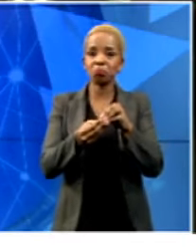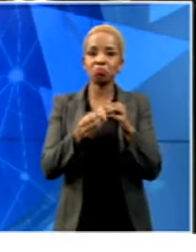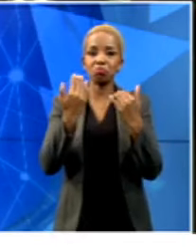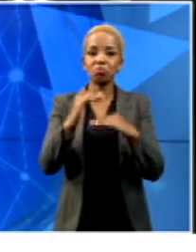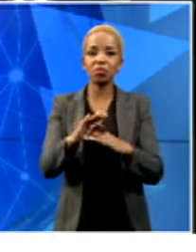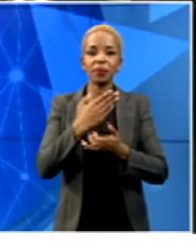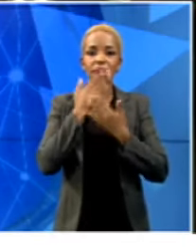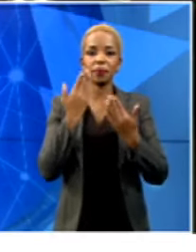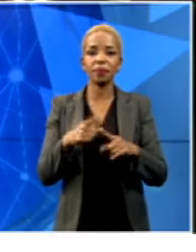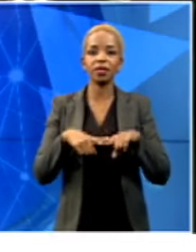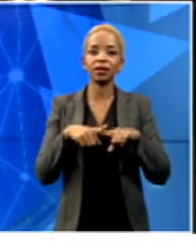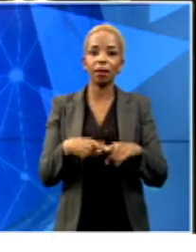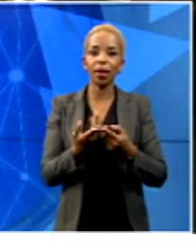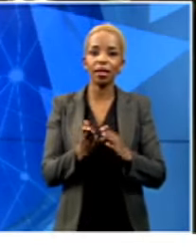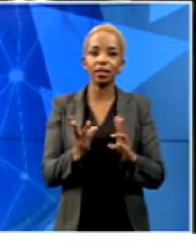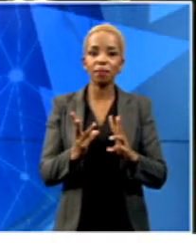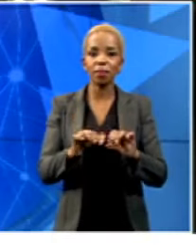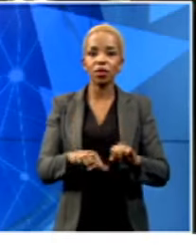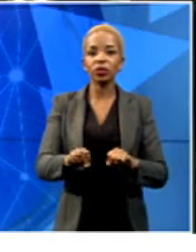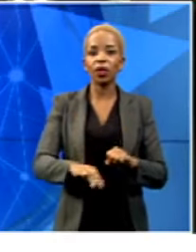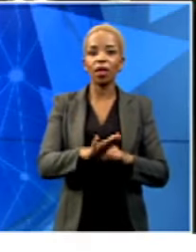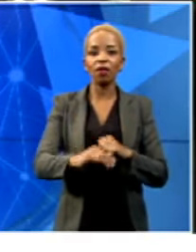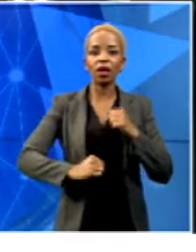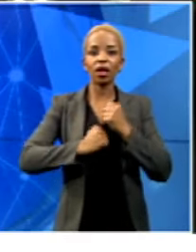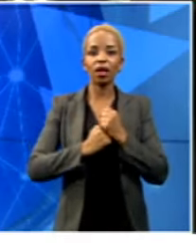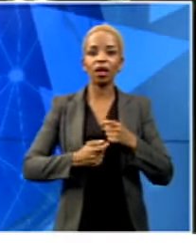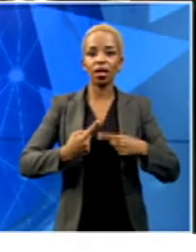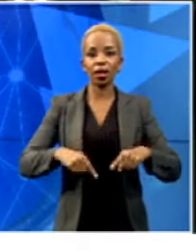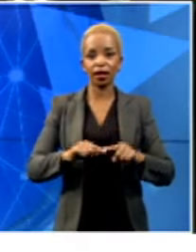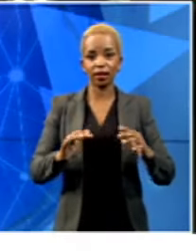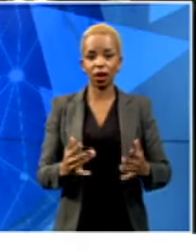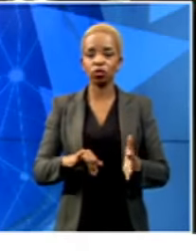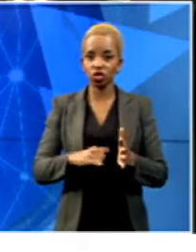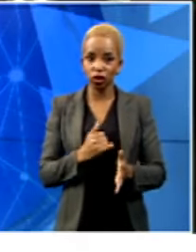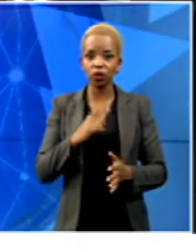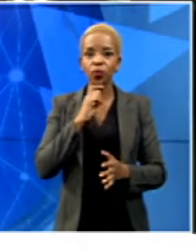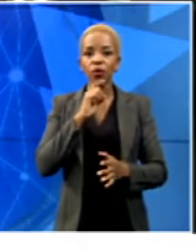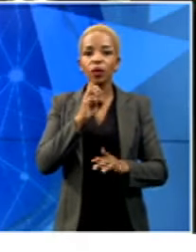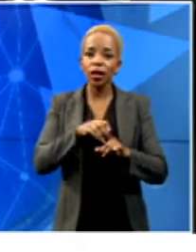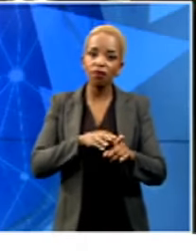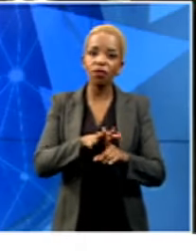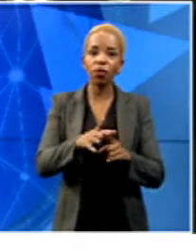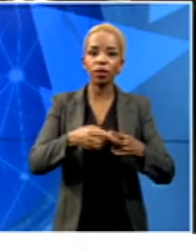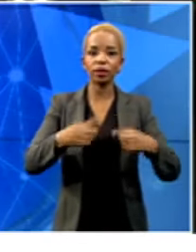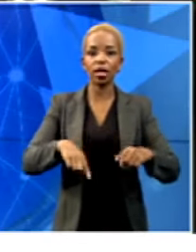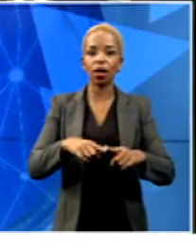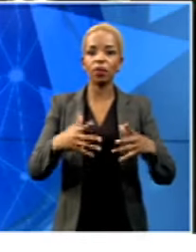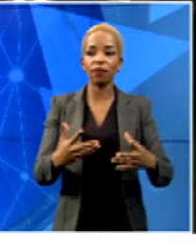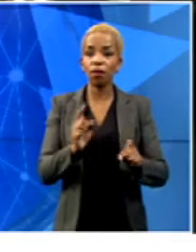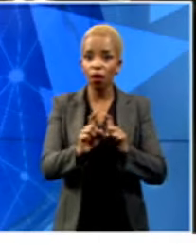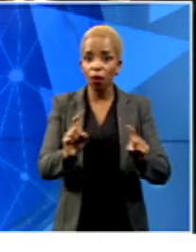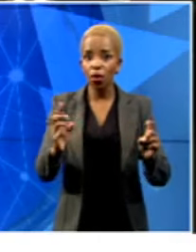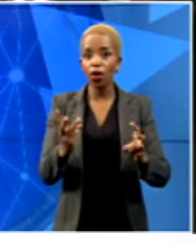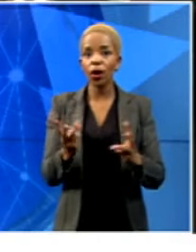We're just providing the platform and trying, to use our influence and be active citizens. That's really the spirit of what